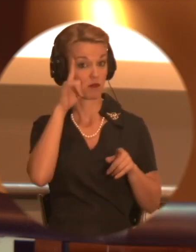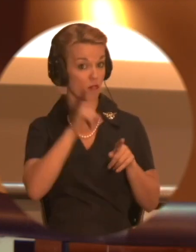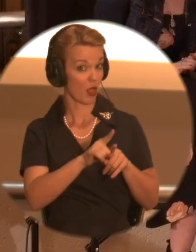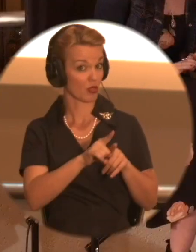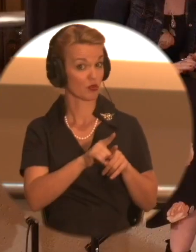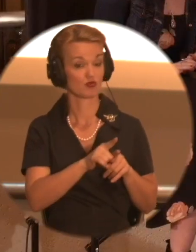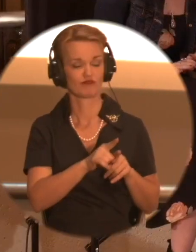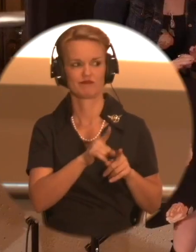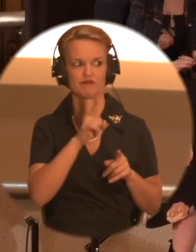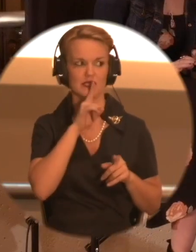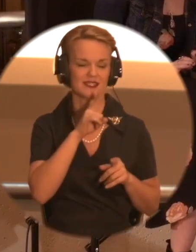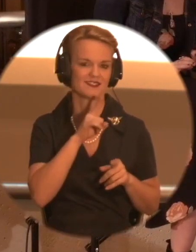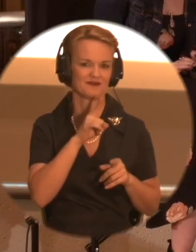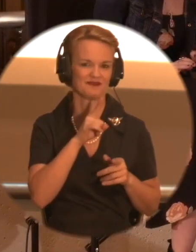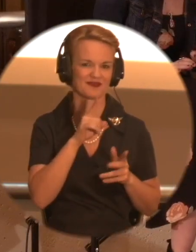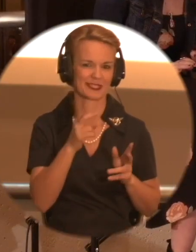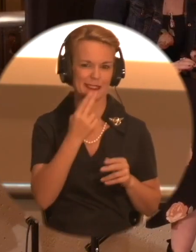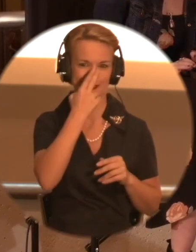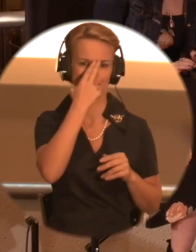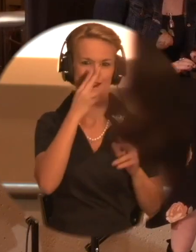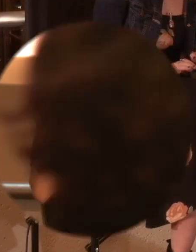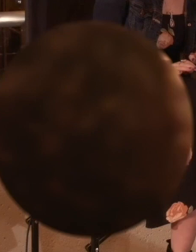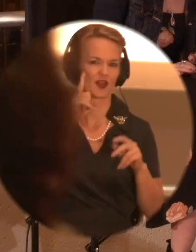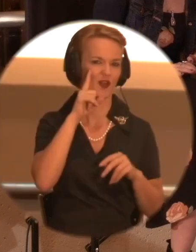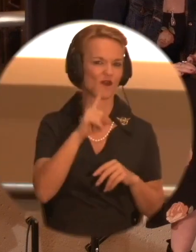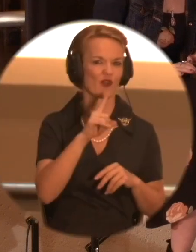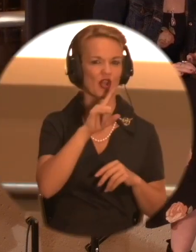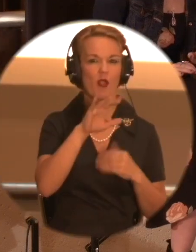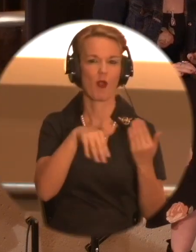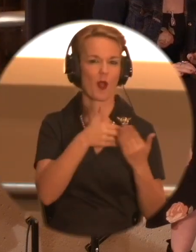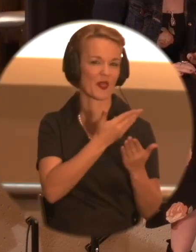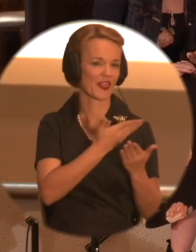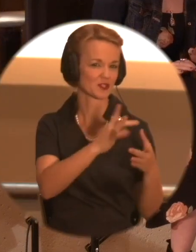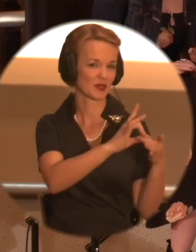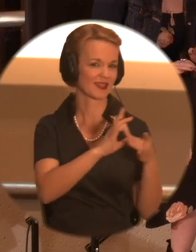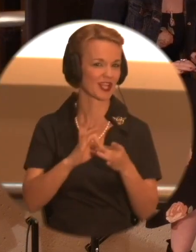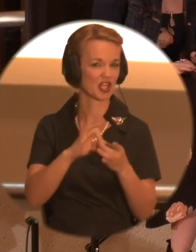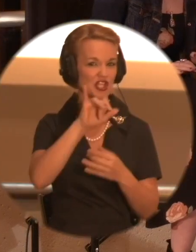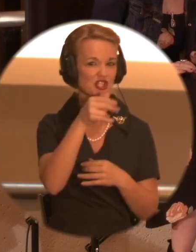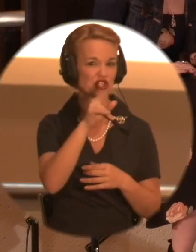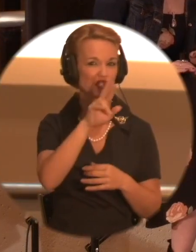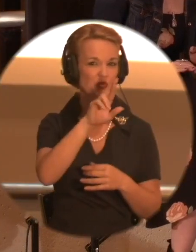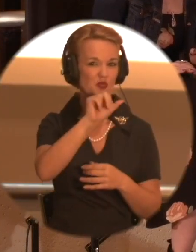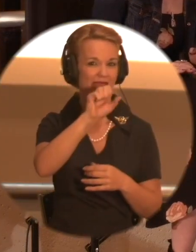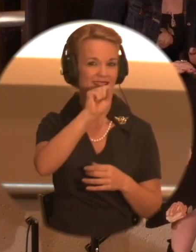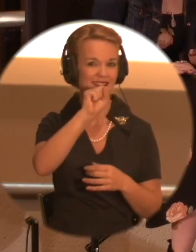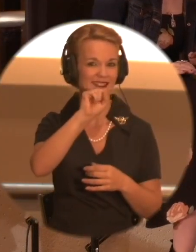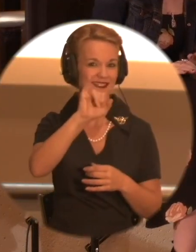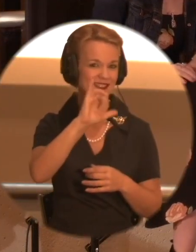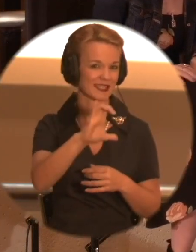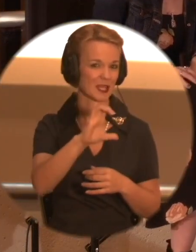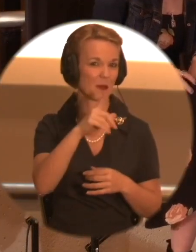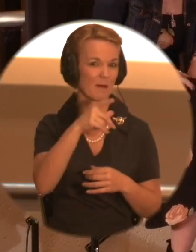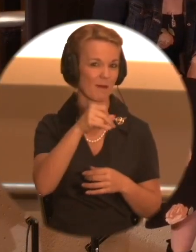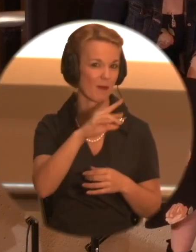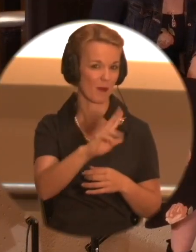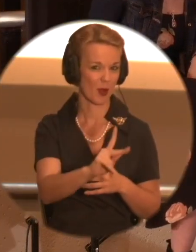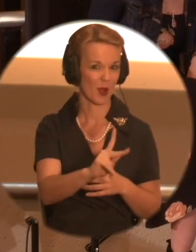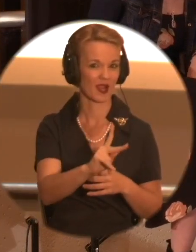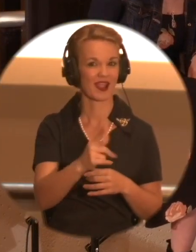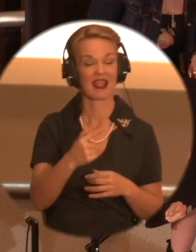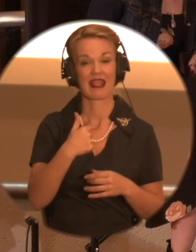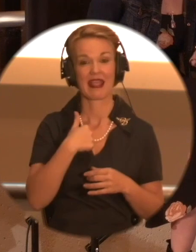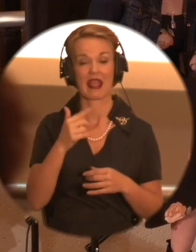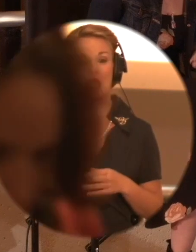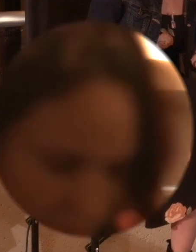huge nerd for all things Jurassic Park. I'm right there with them. And yeah, 100%. I dig that. I love Jurassic Park. I will